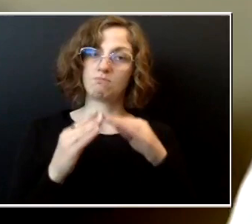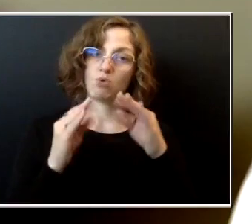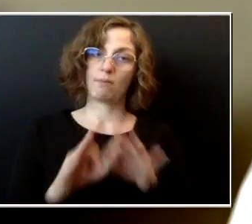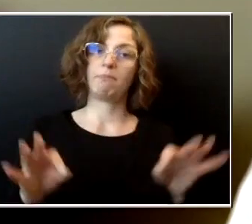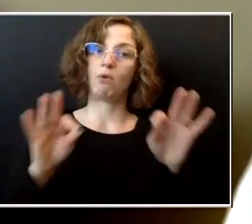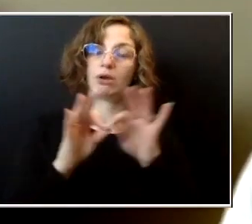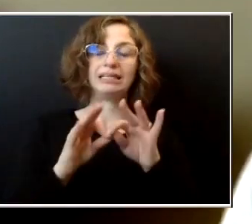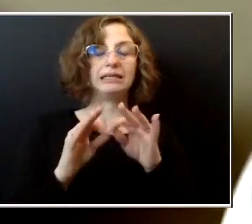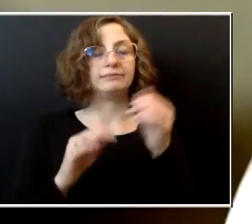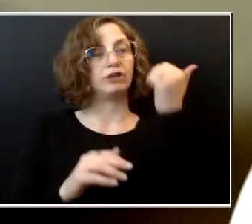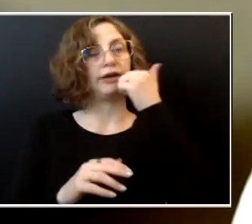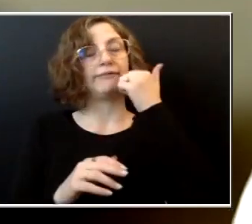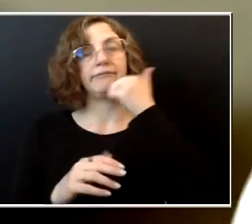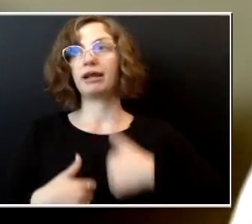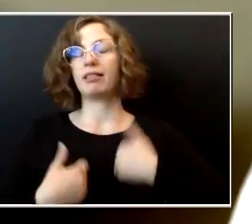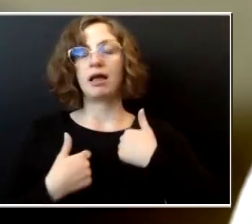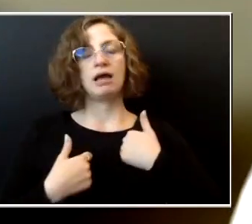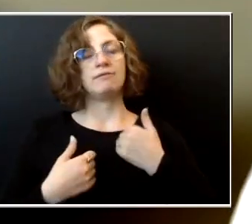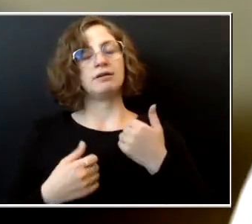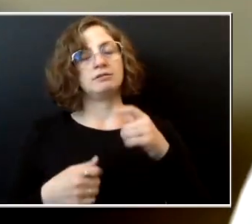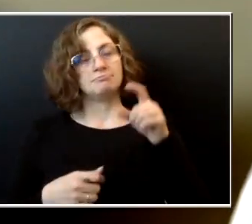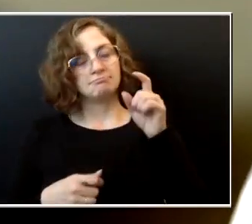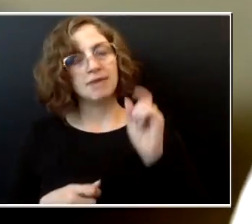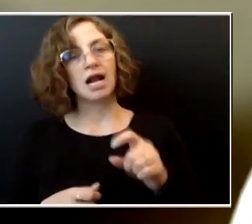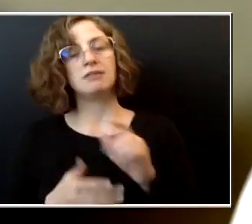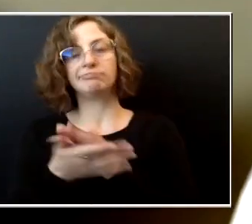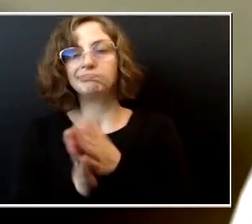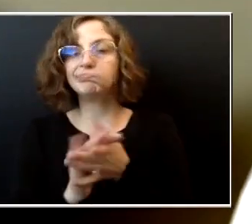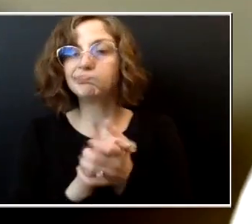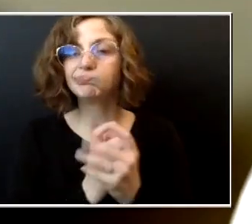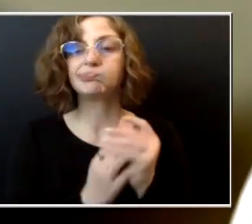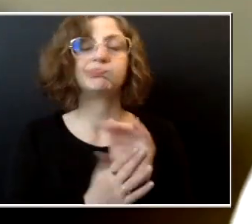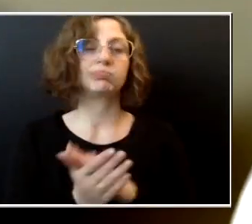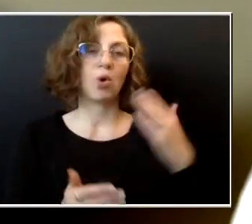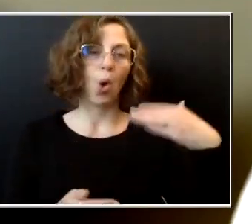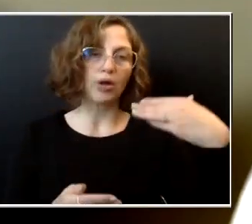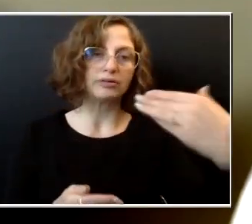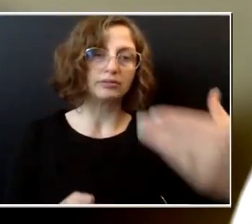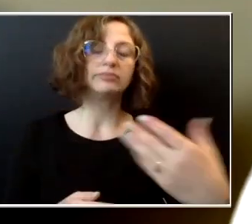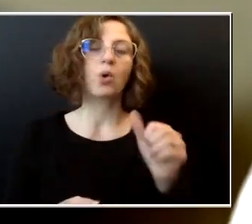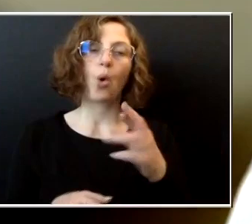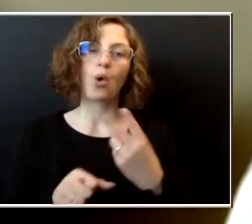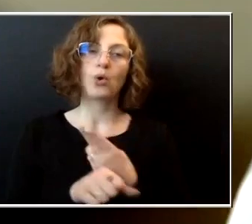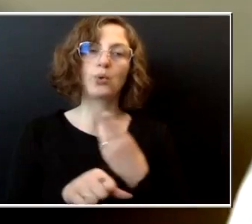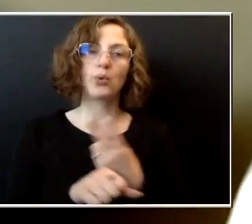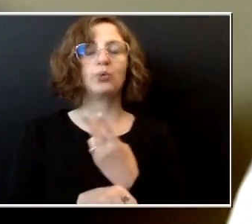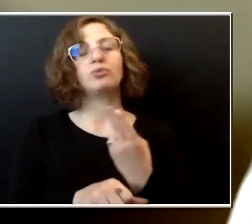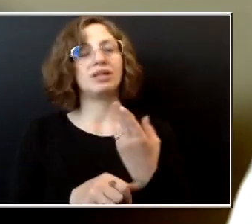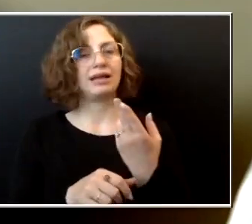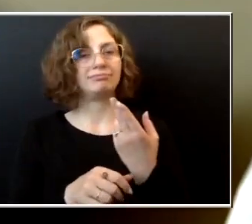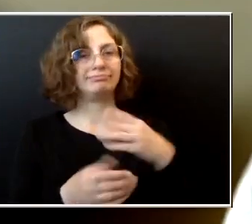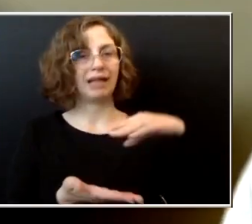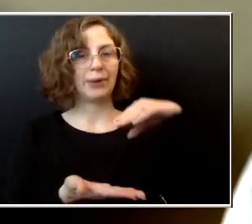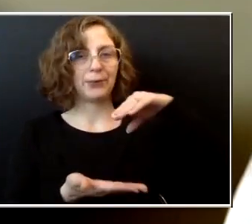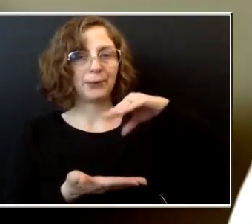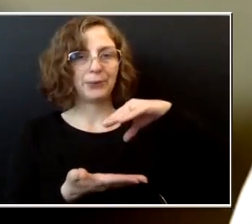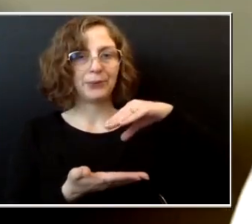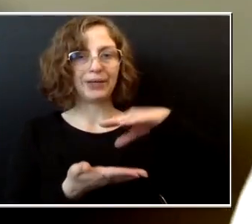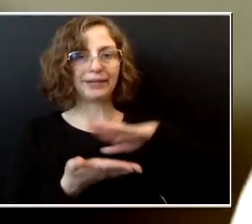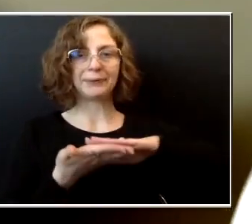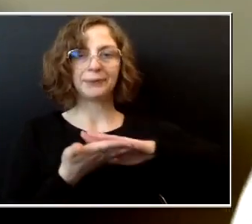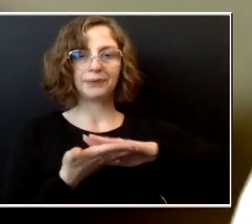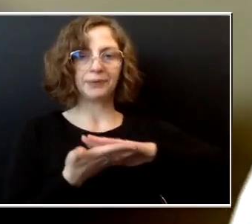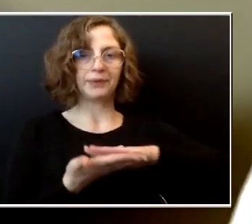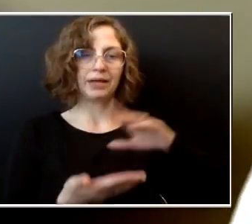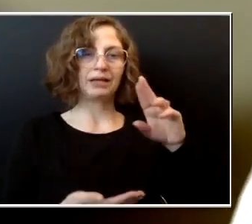very good, adequate hand hygiene. Washing your hands frequently or using the alcohol hand sanitizer, and really trying to avoid putting your hands